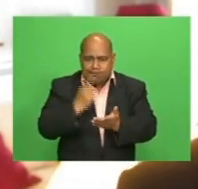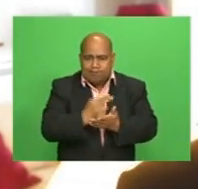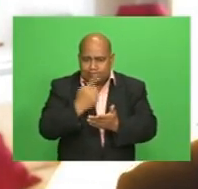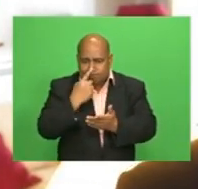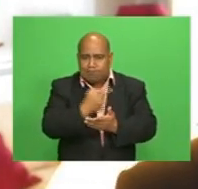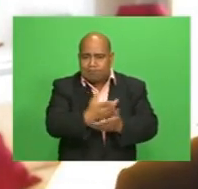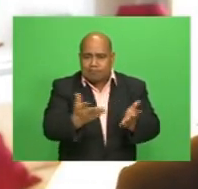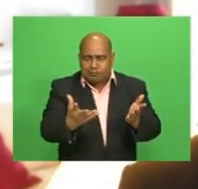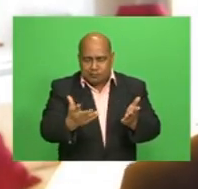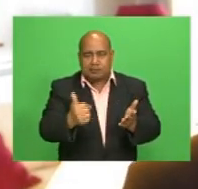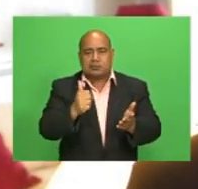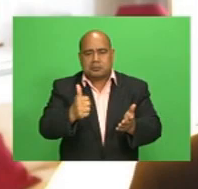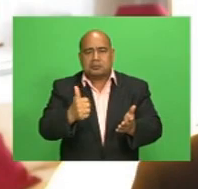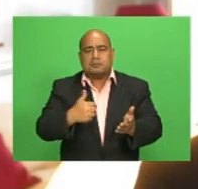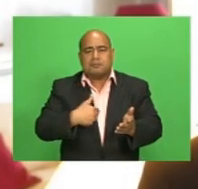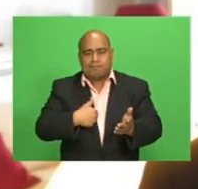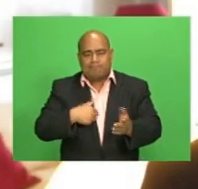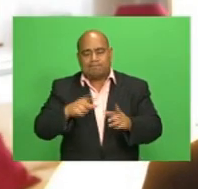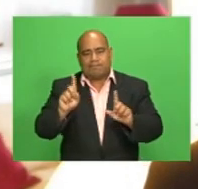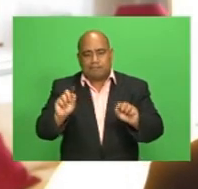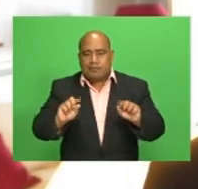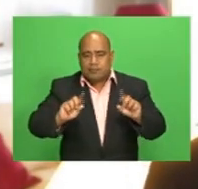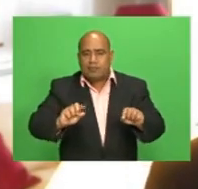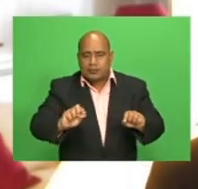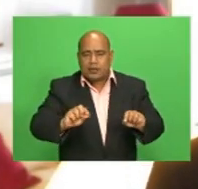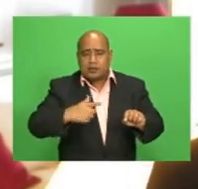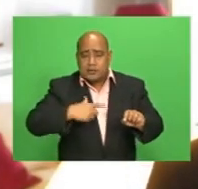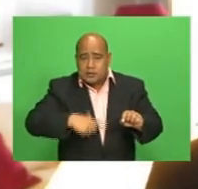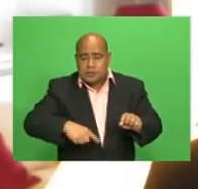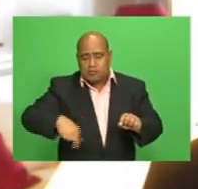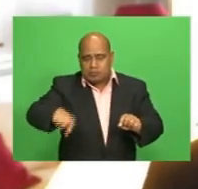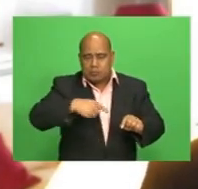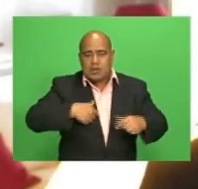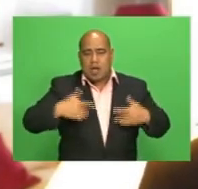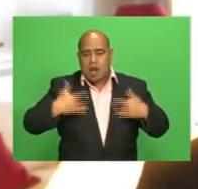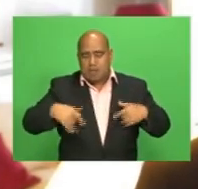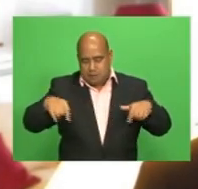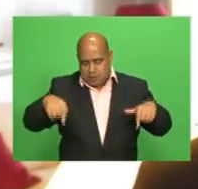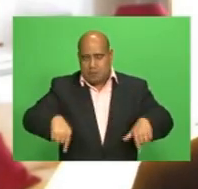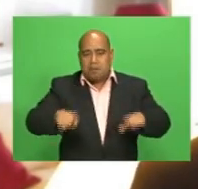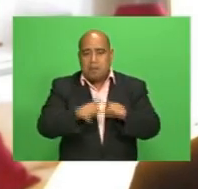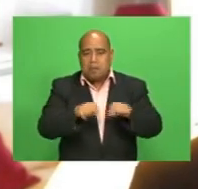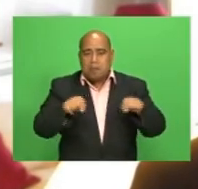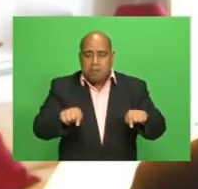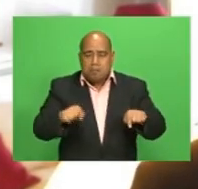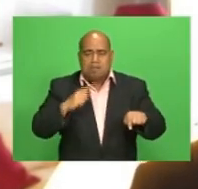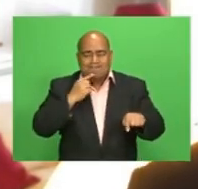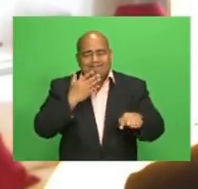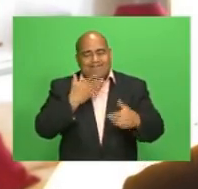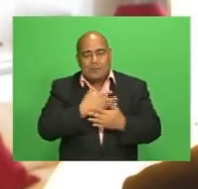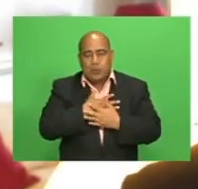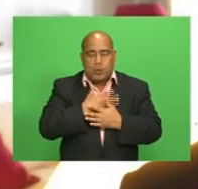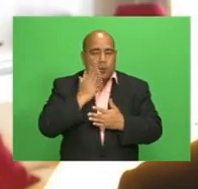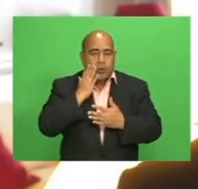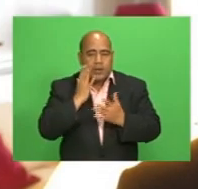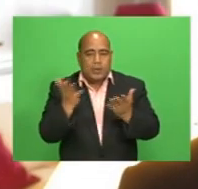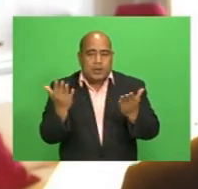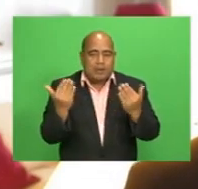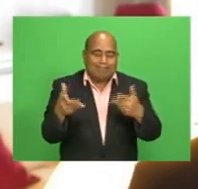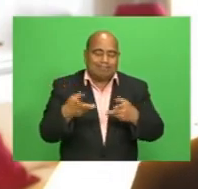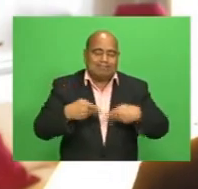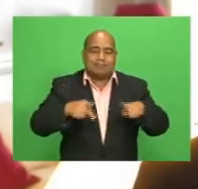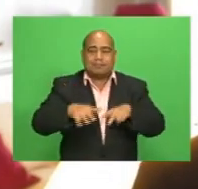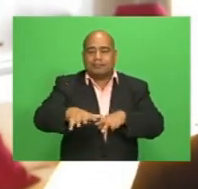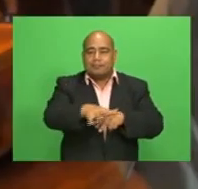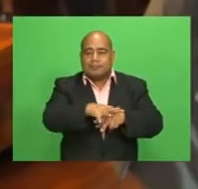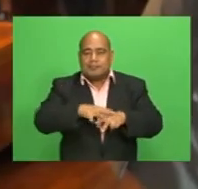we do because we live with them, and in such a warm and welcoming place as